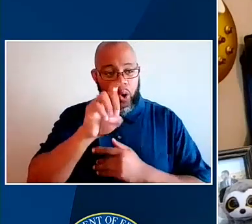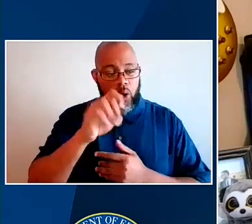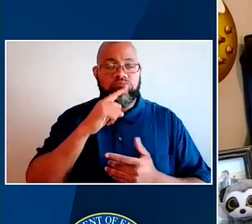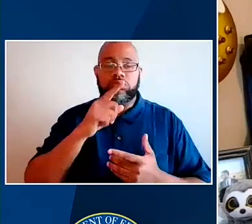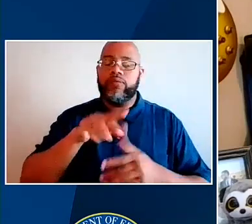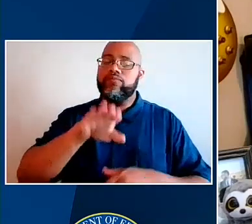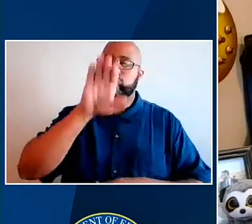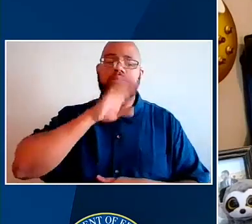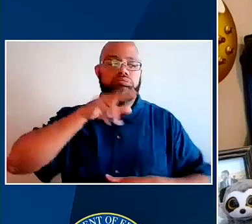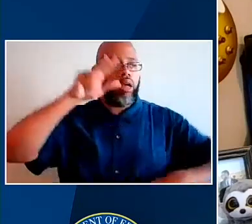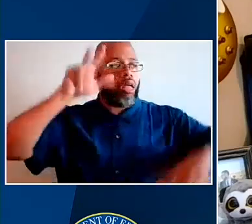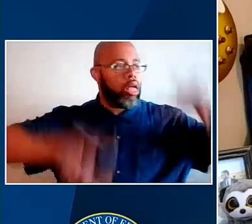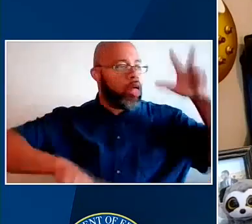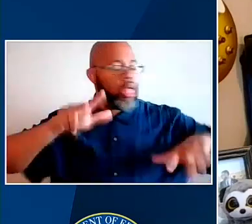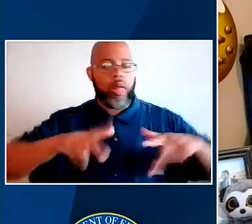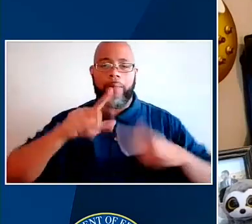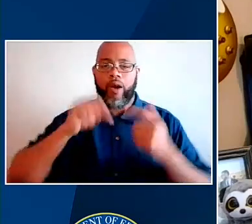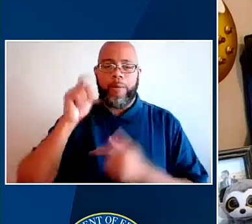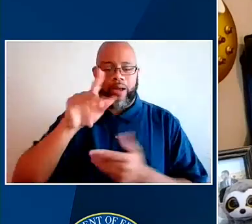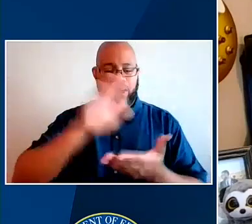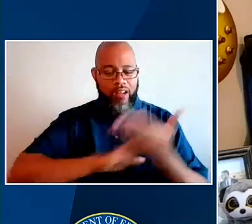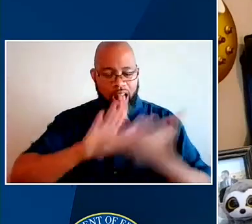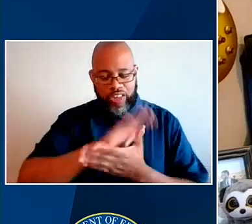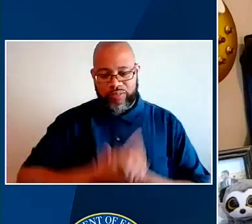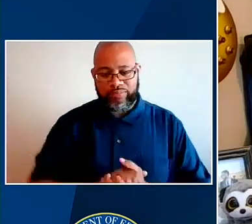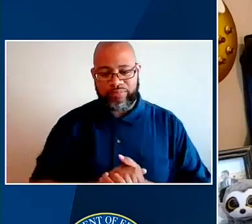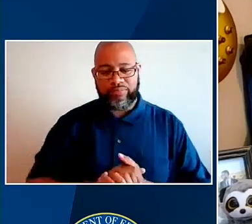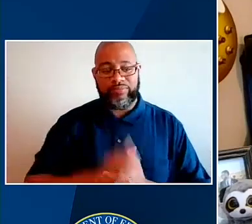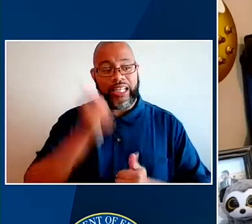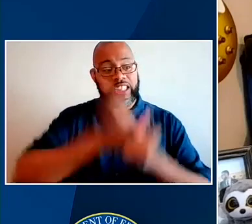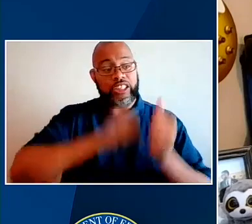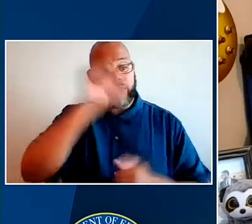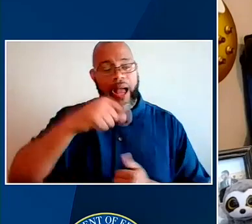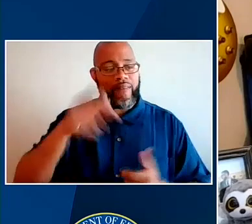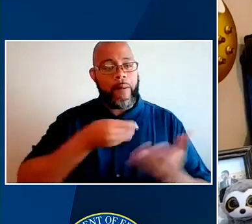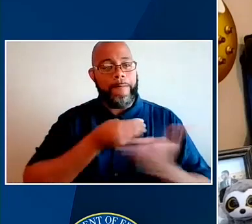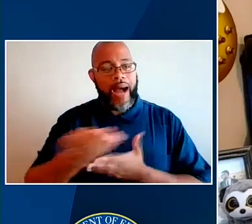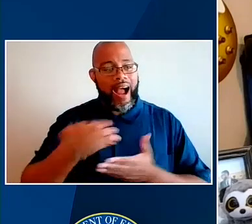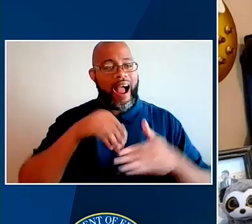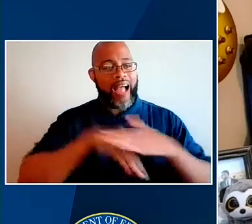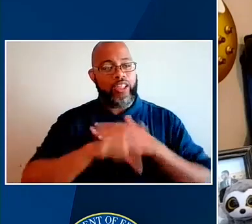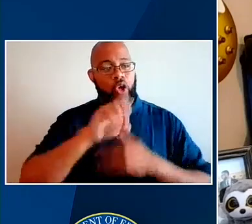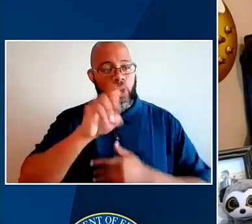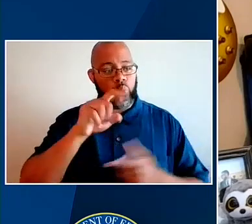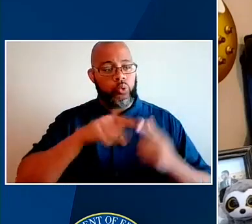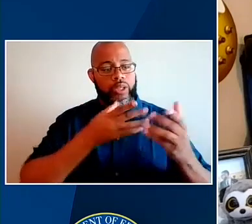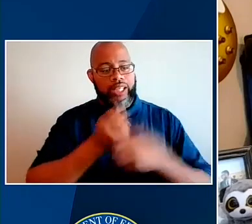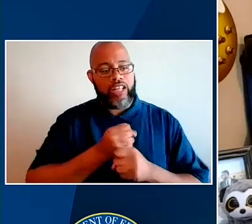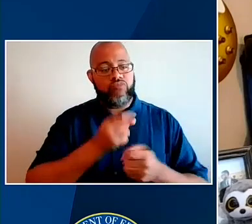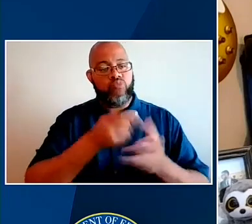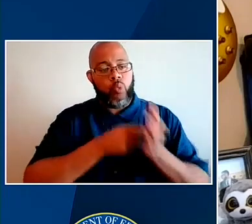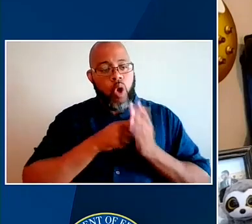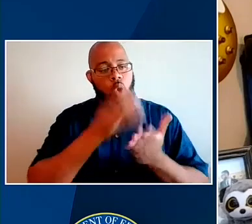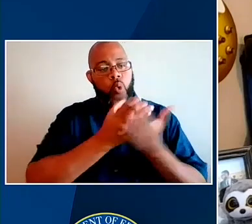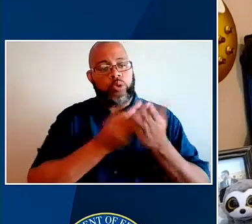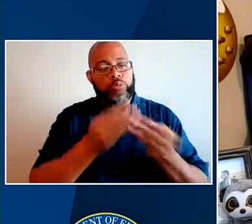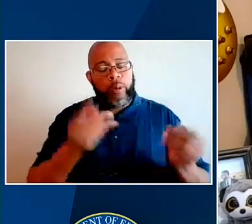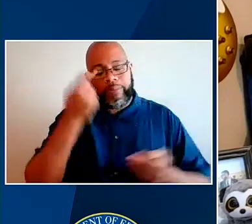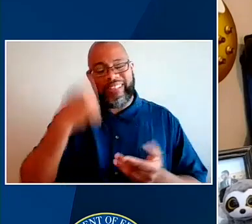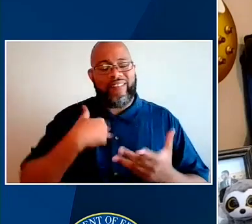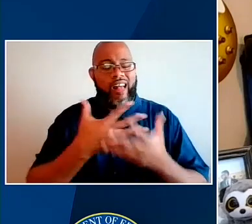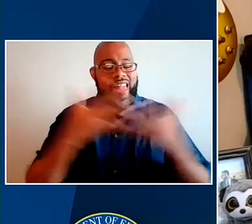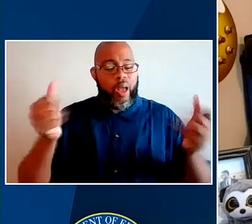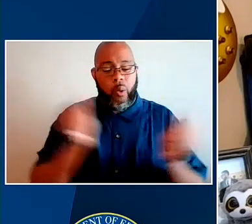most frustrating things about returning to college. Every semester I've had to buy an access code to get the required course materials because they're bundled